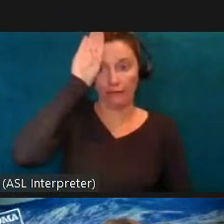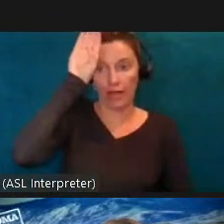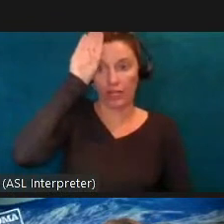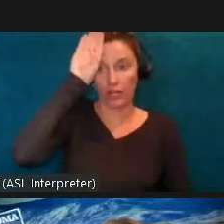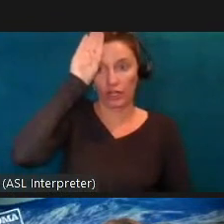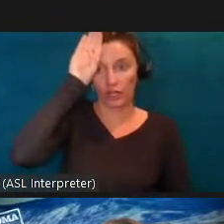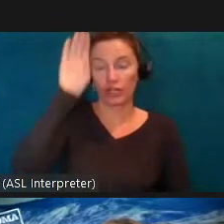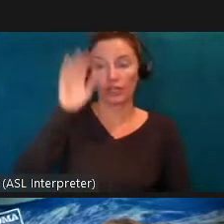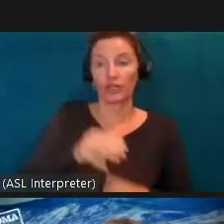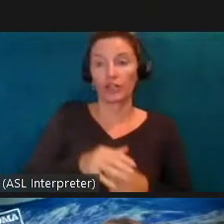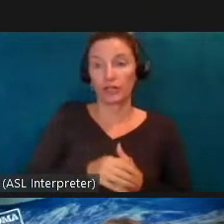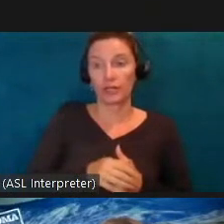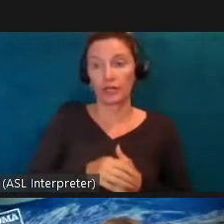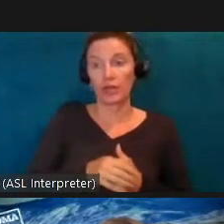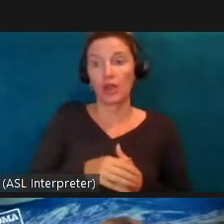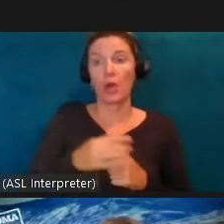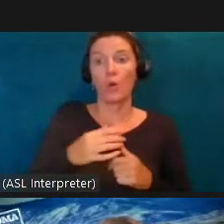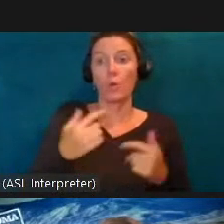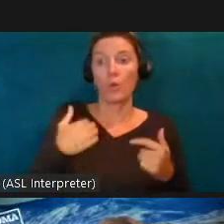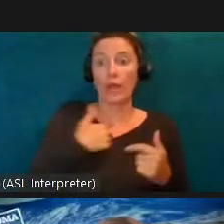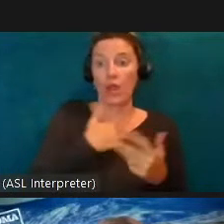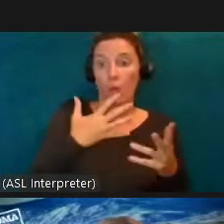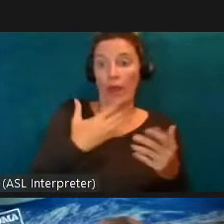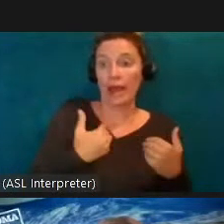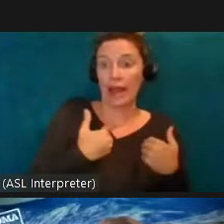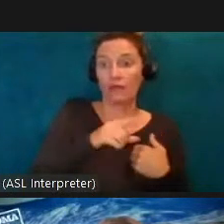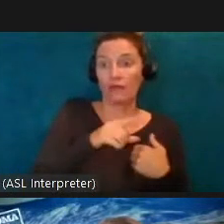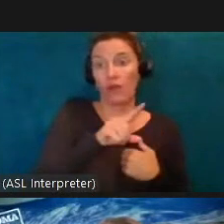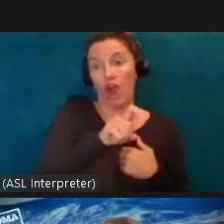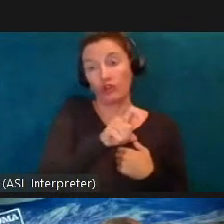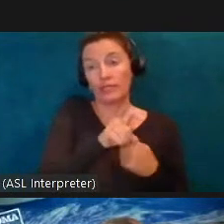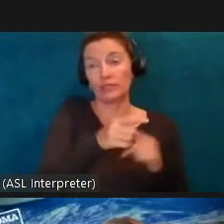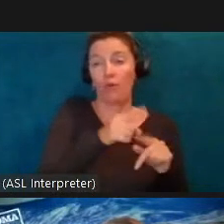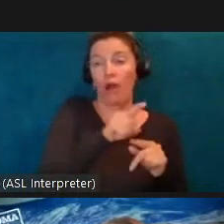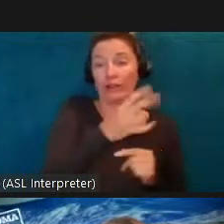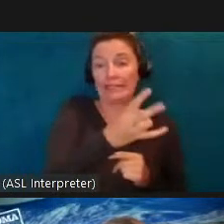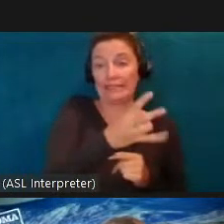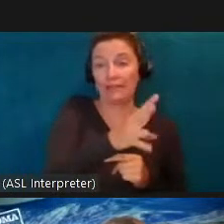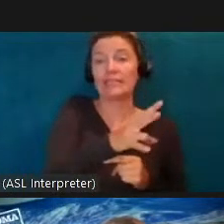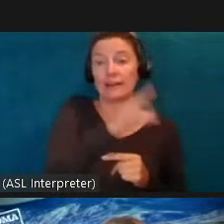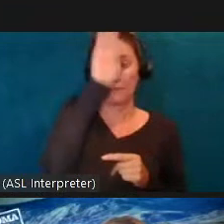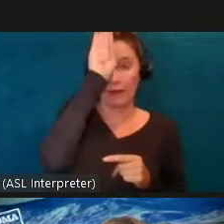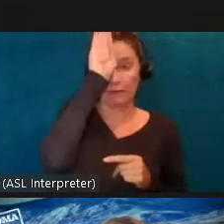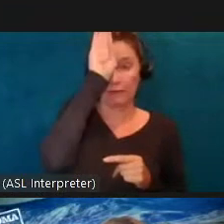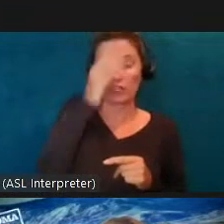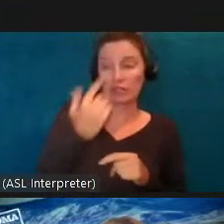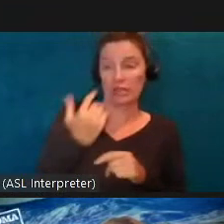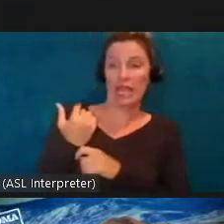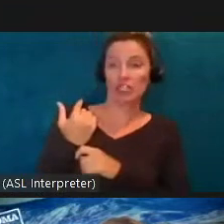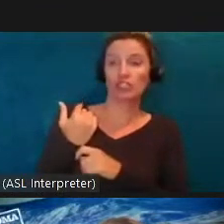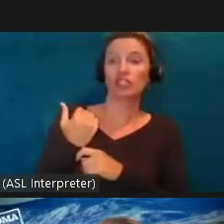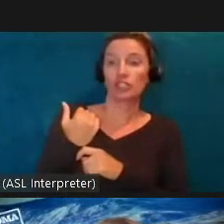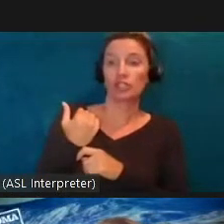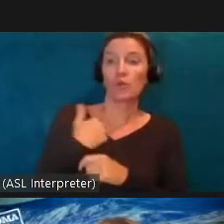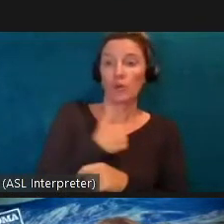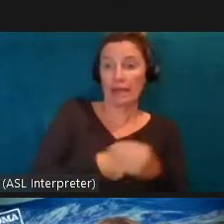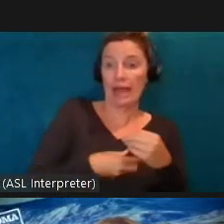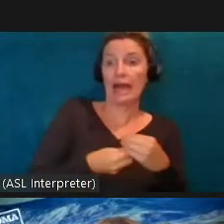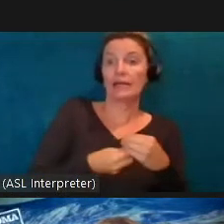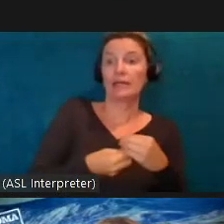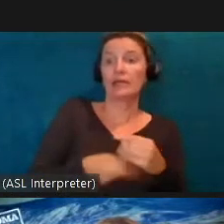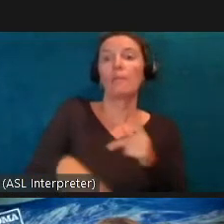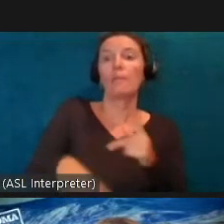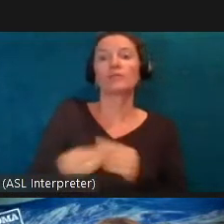is in addition to approximately 117 firefighters last fiscal year that was brought on, along with additional